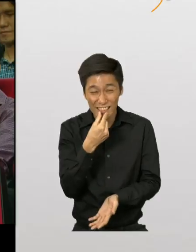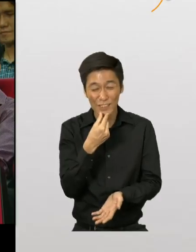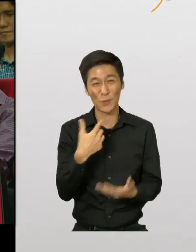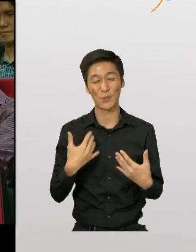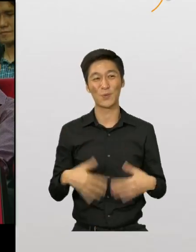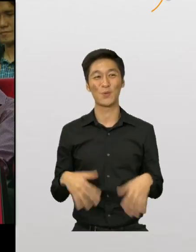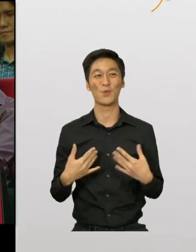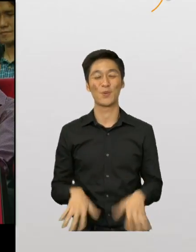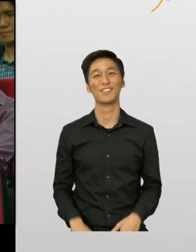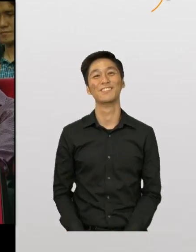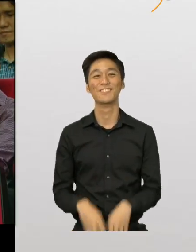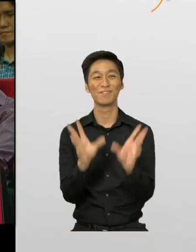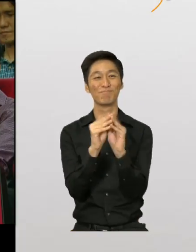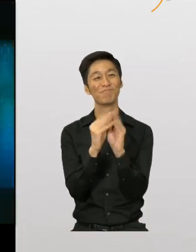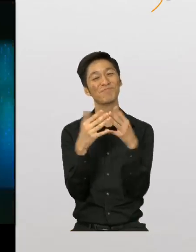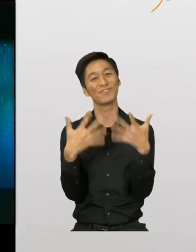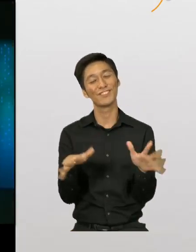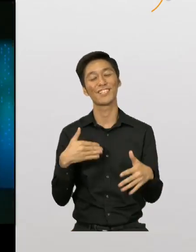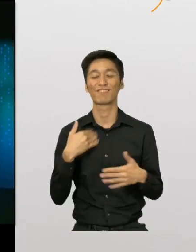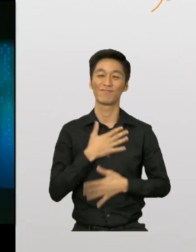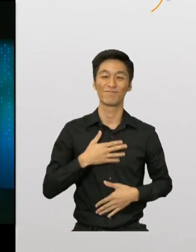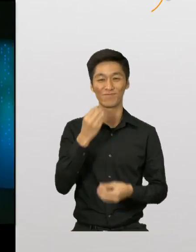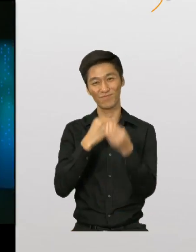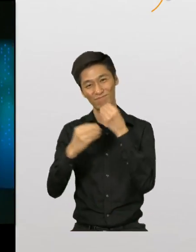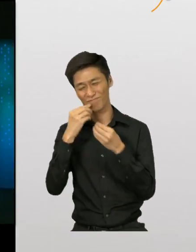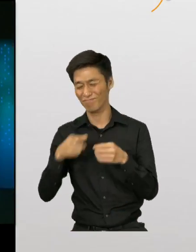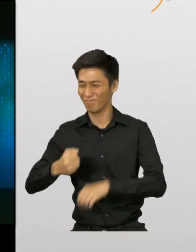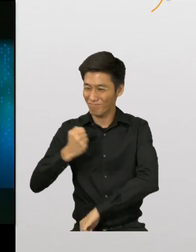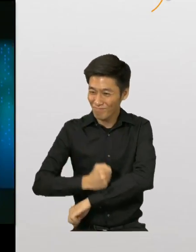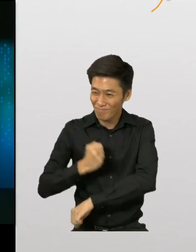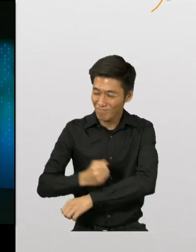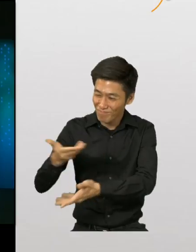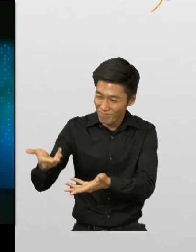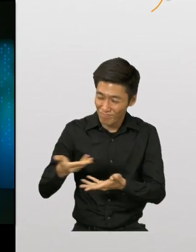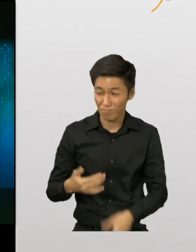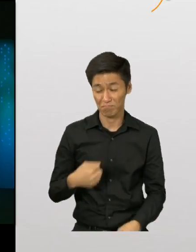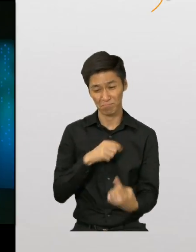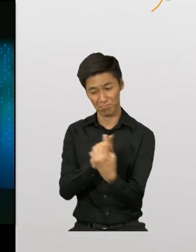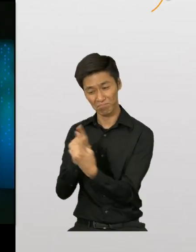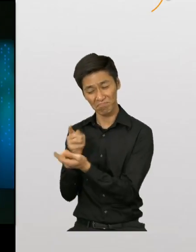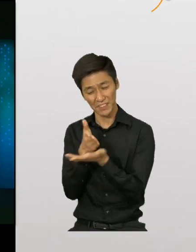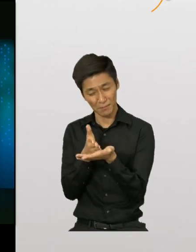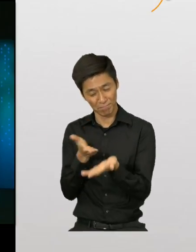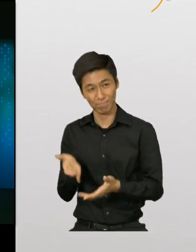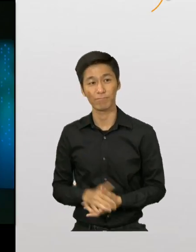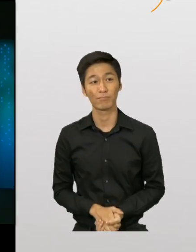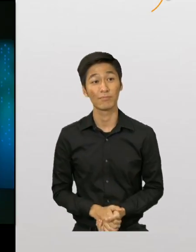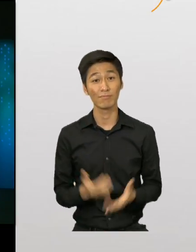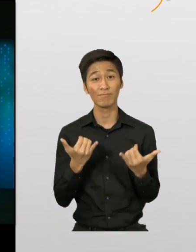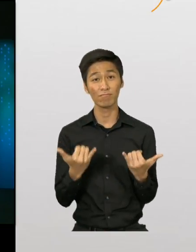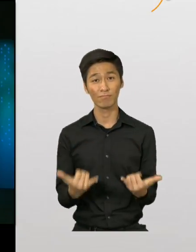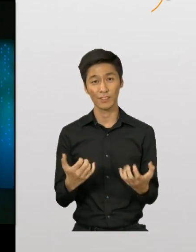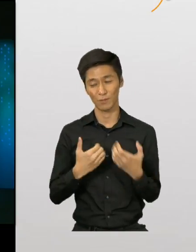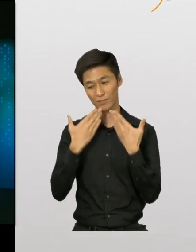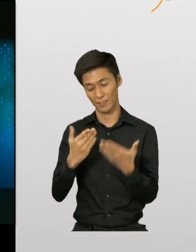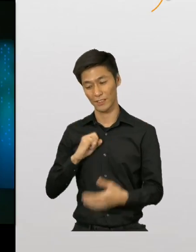After the summit, we held appreciation events for the officers who had worked so hard. I attended several of them. Tonight, I want to thank the officers